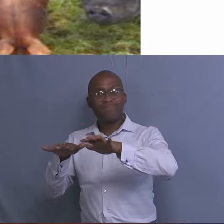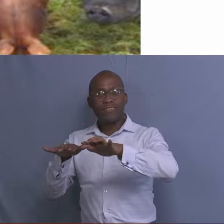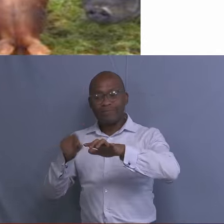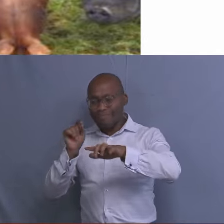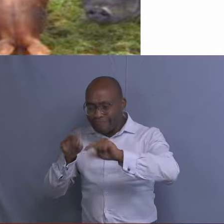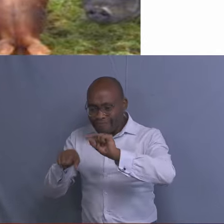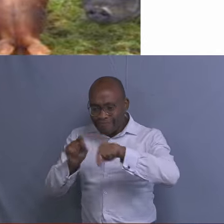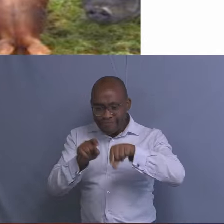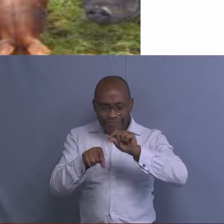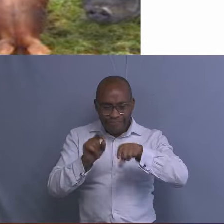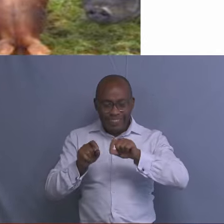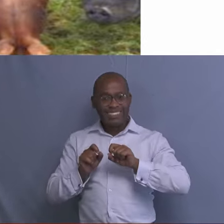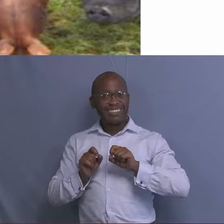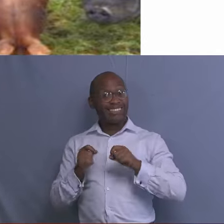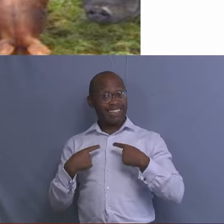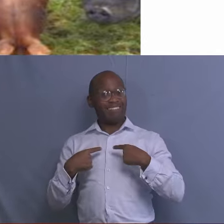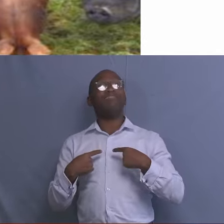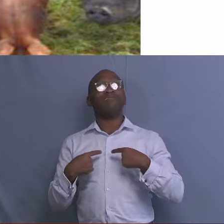2.2.2,